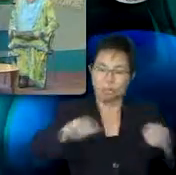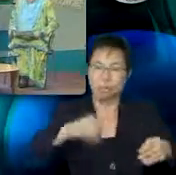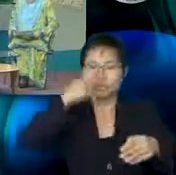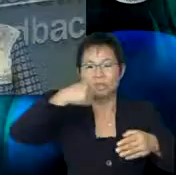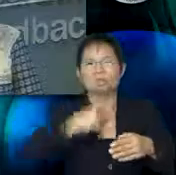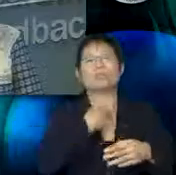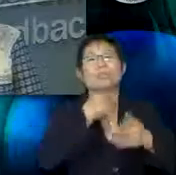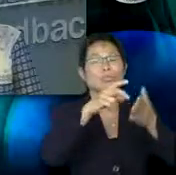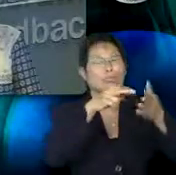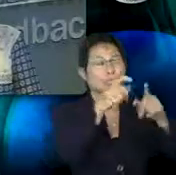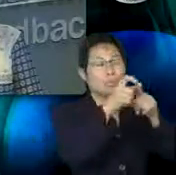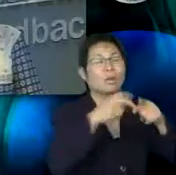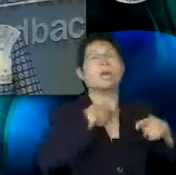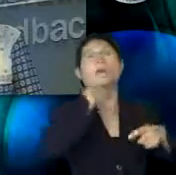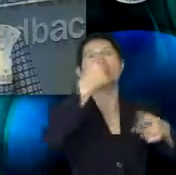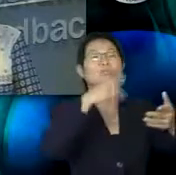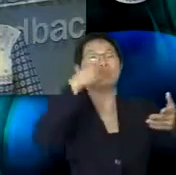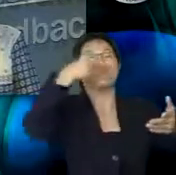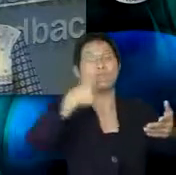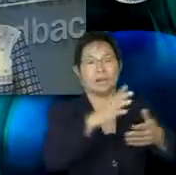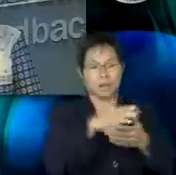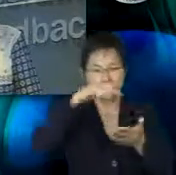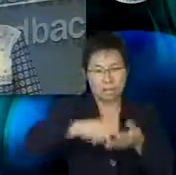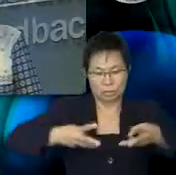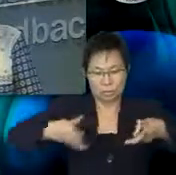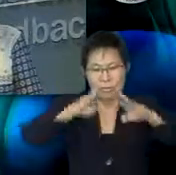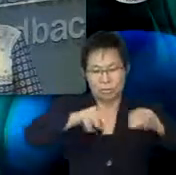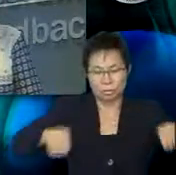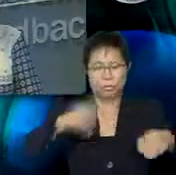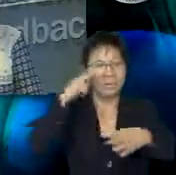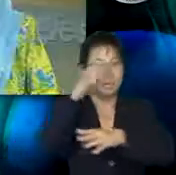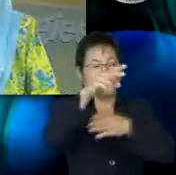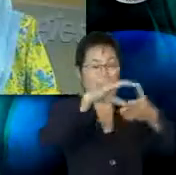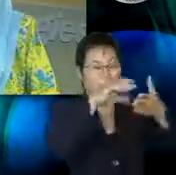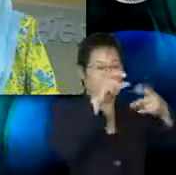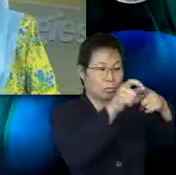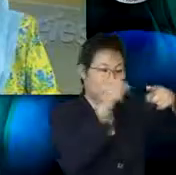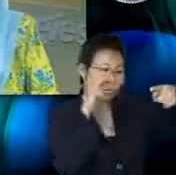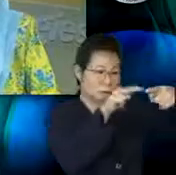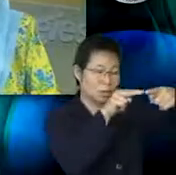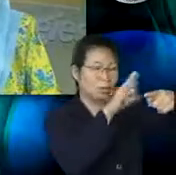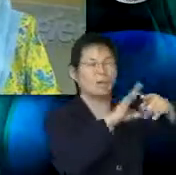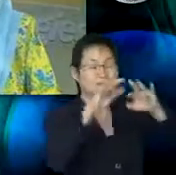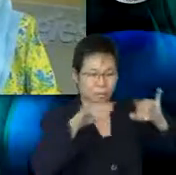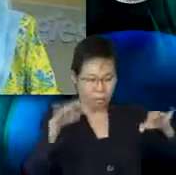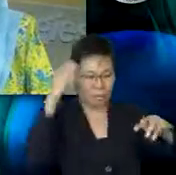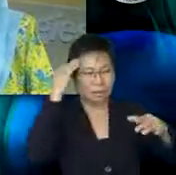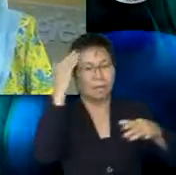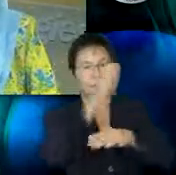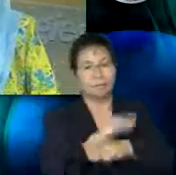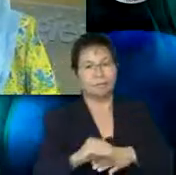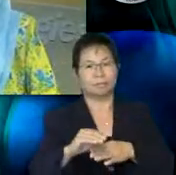word aloud. In this way, the students see the word, note its spelling,